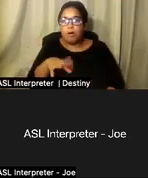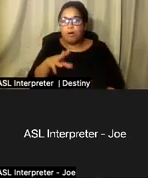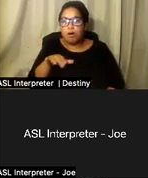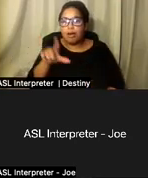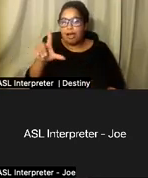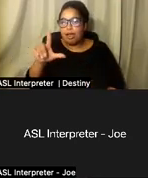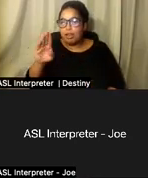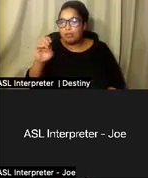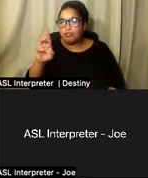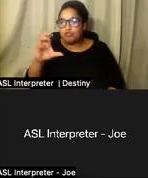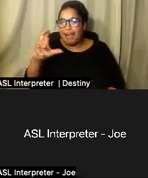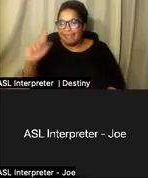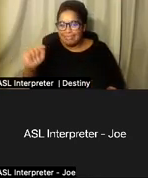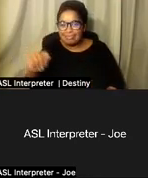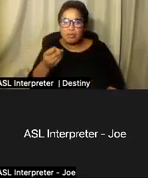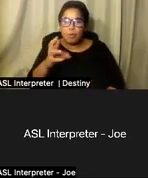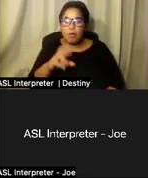Let's see how that poll goes.